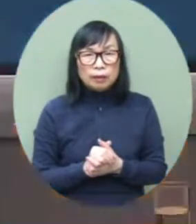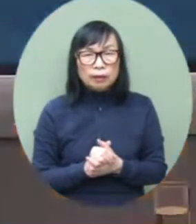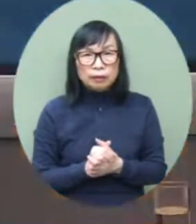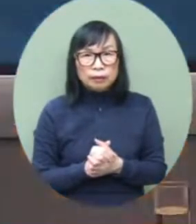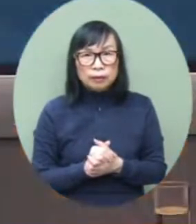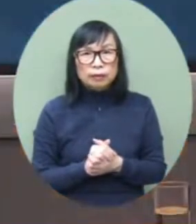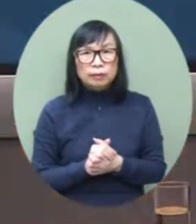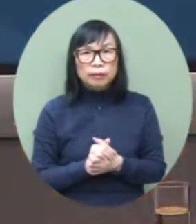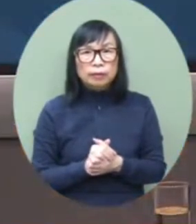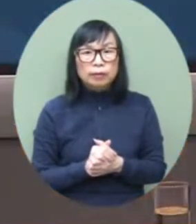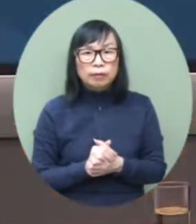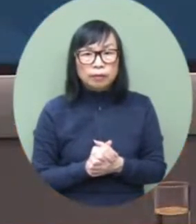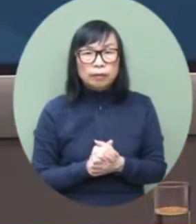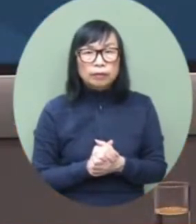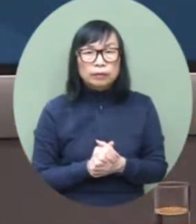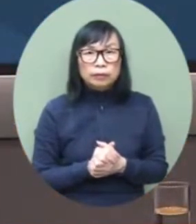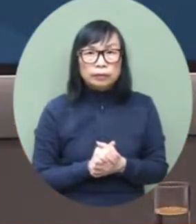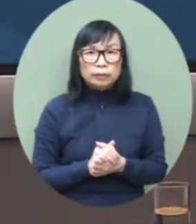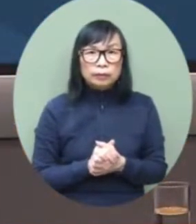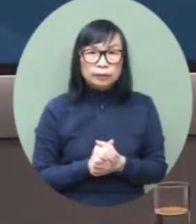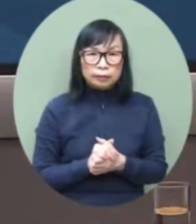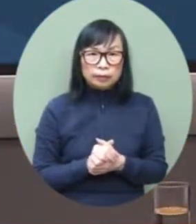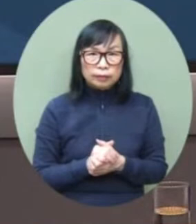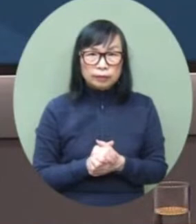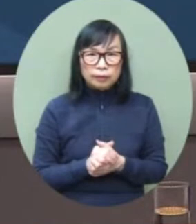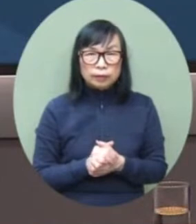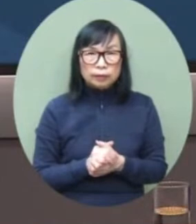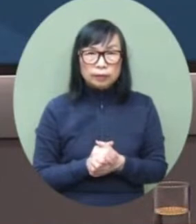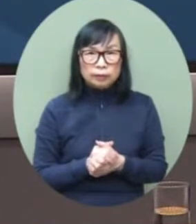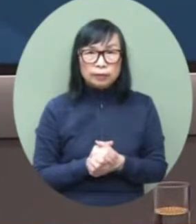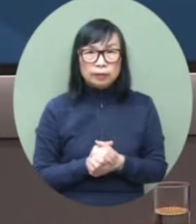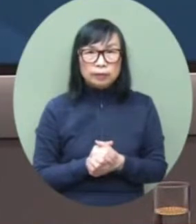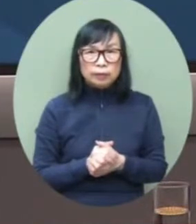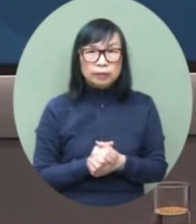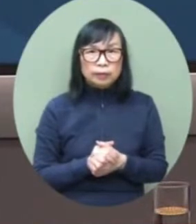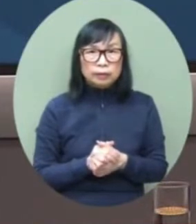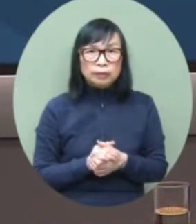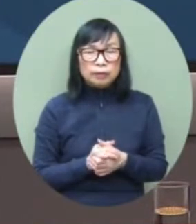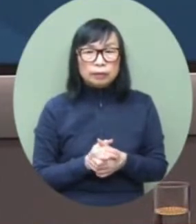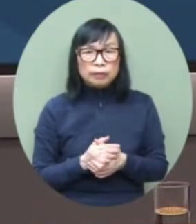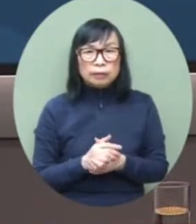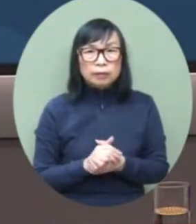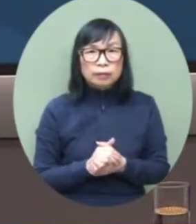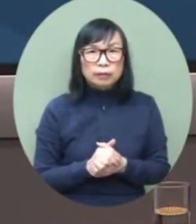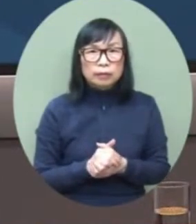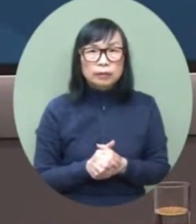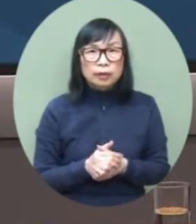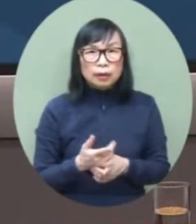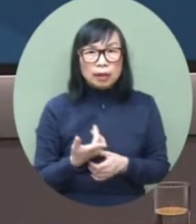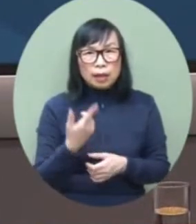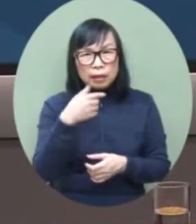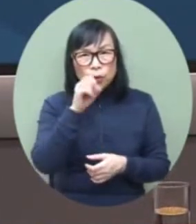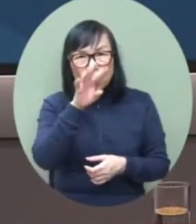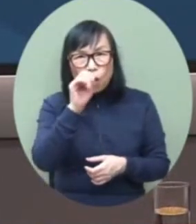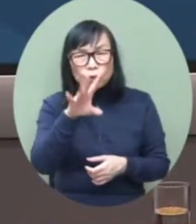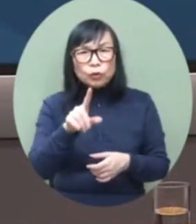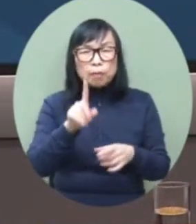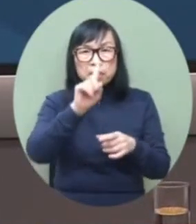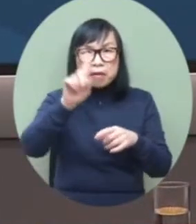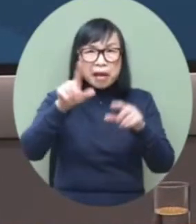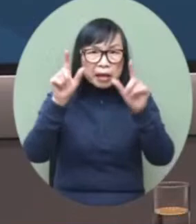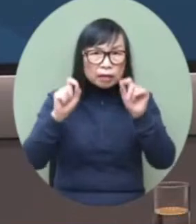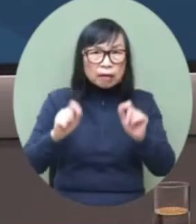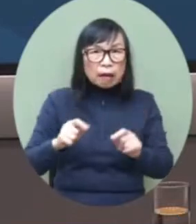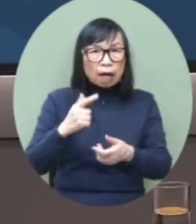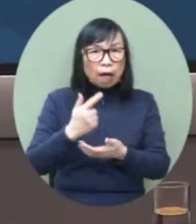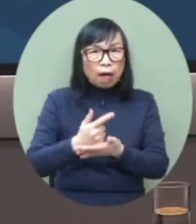out any particular measure effect in the control of epidemic, because everything add together.